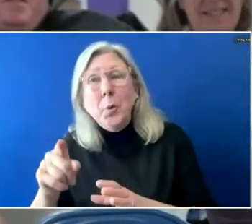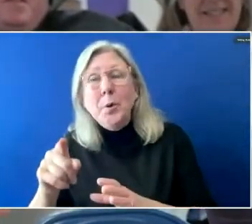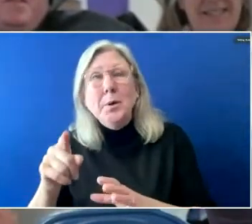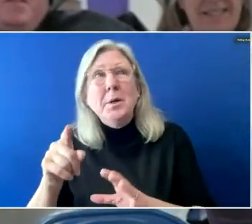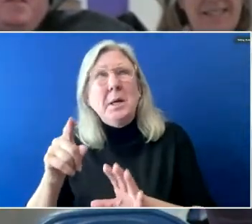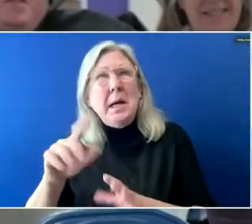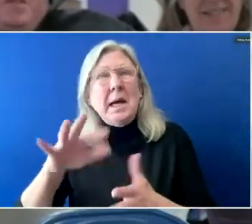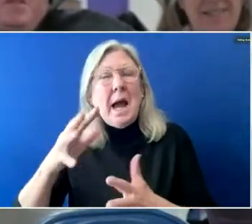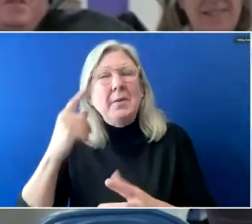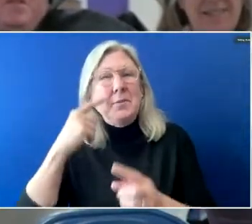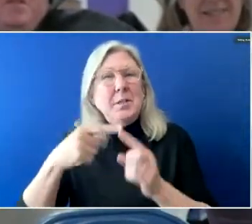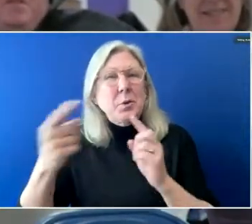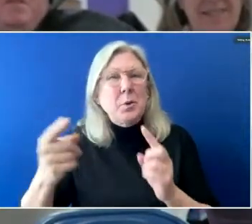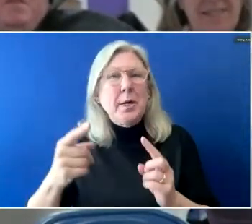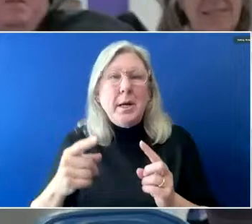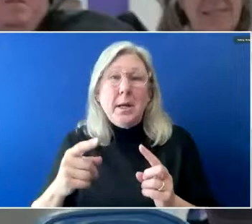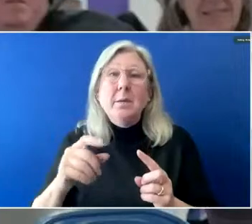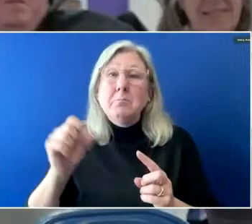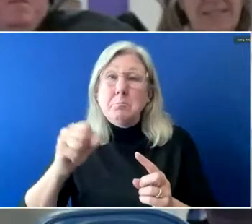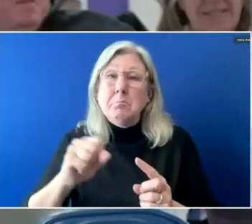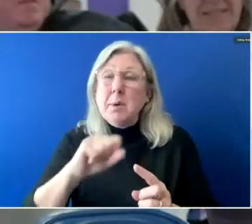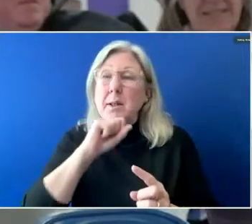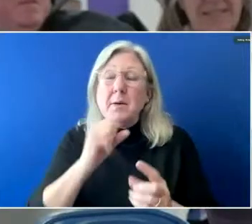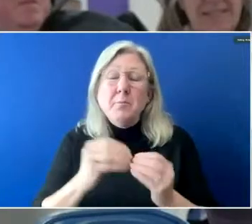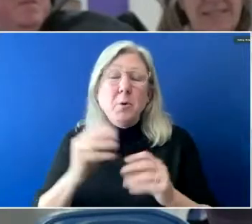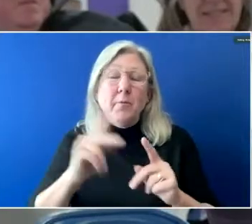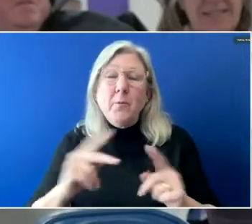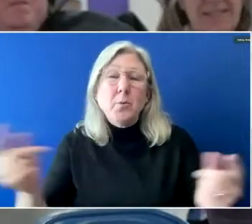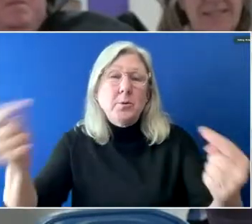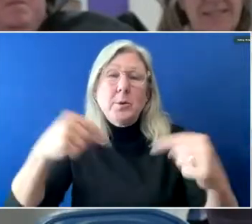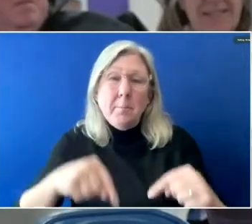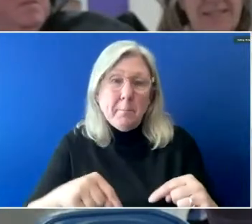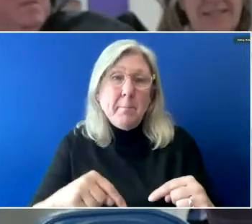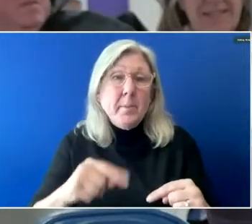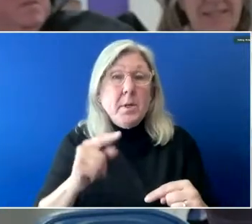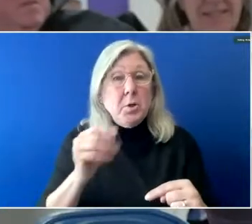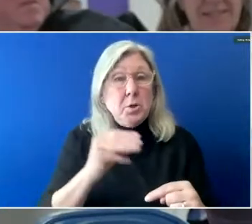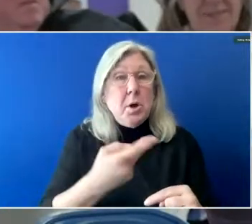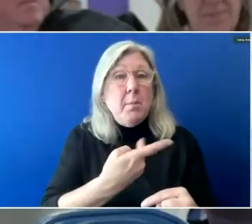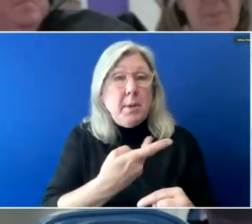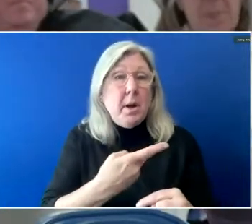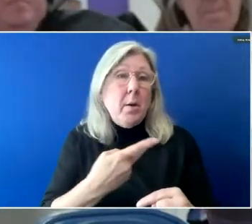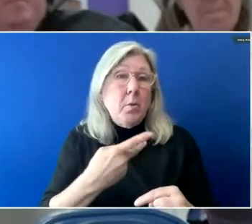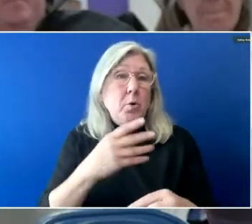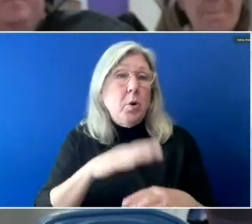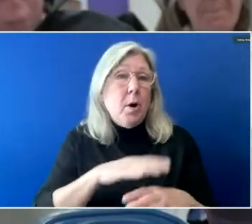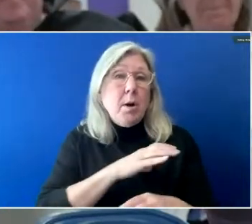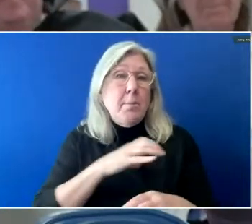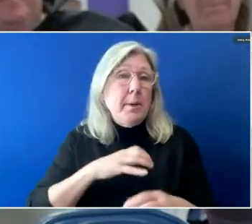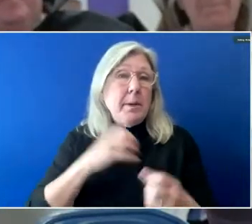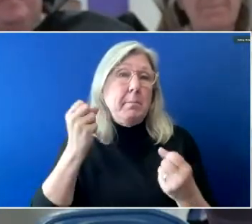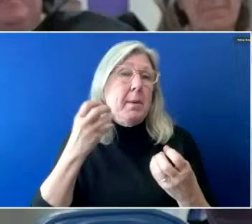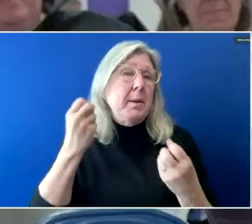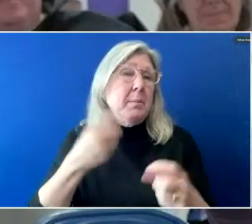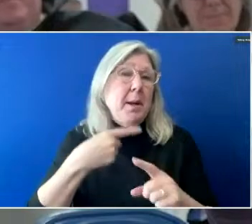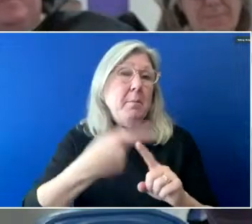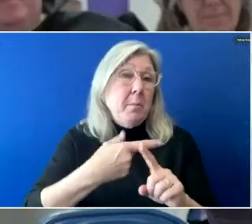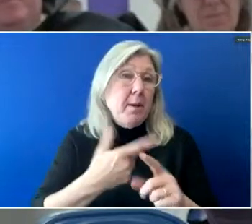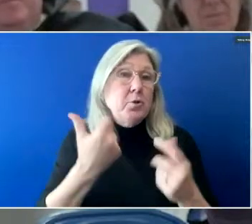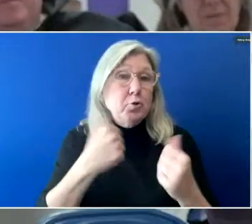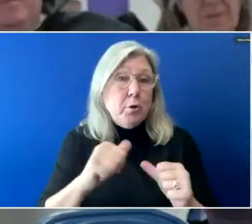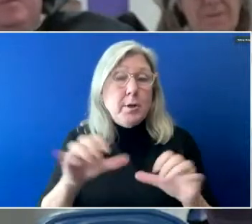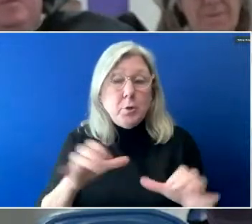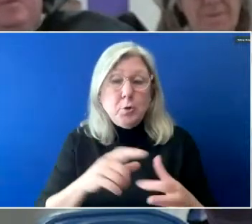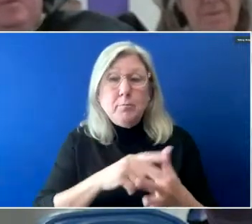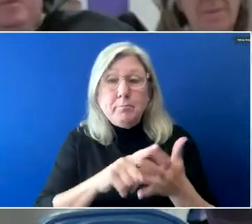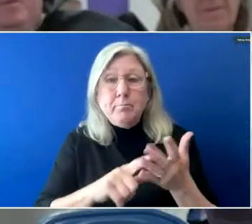would love more folks to be here Tom and I were on a committee for for many many months um trying to do a number of things one